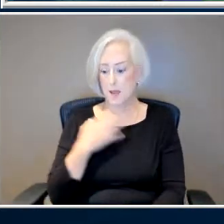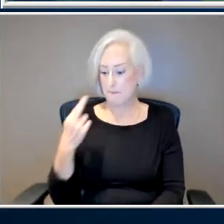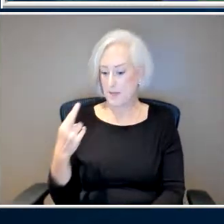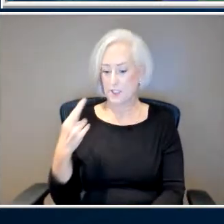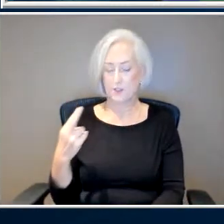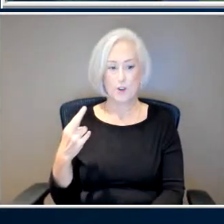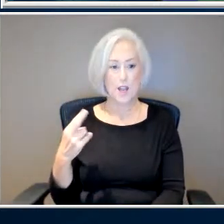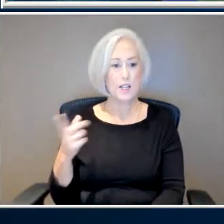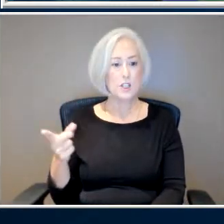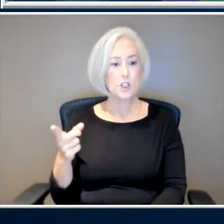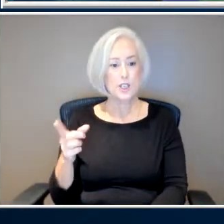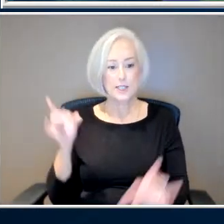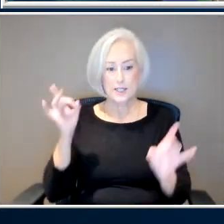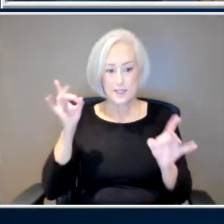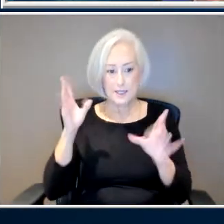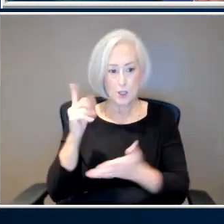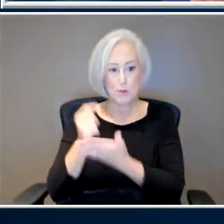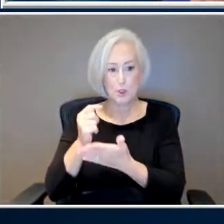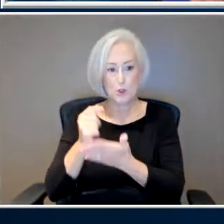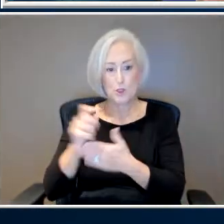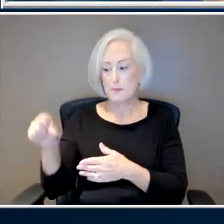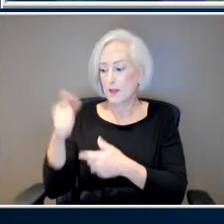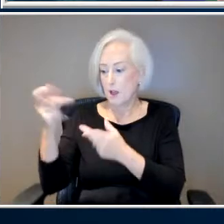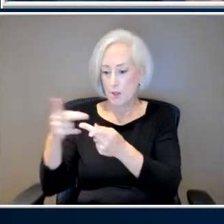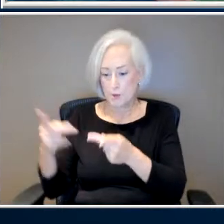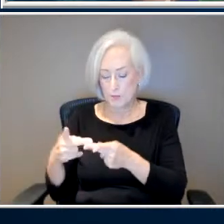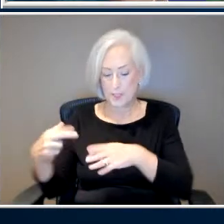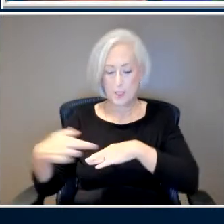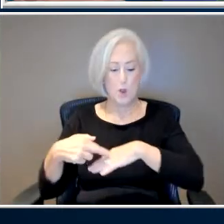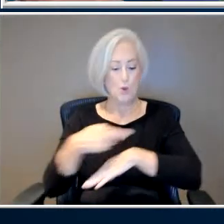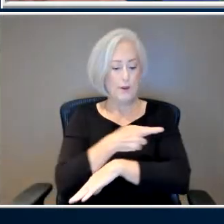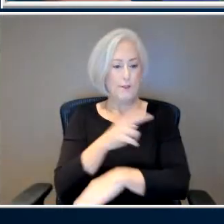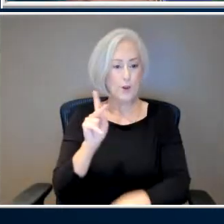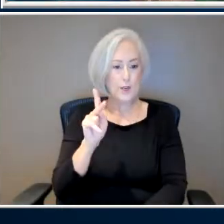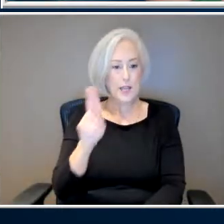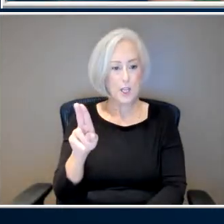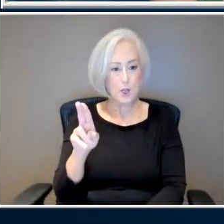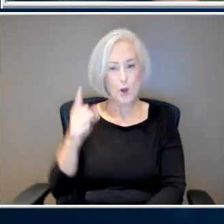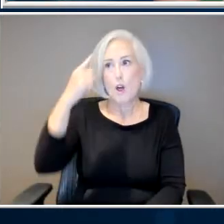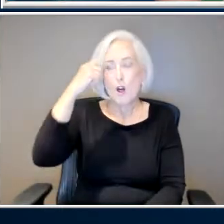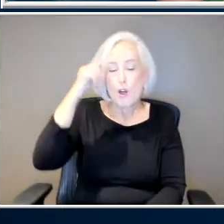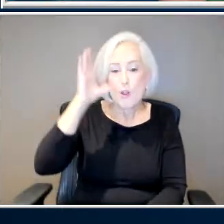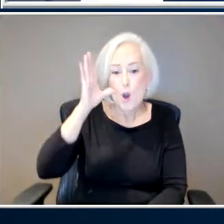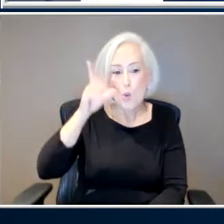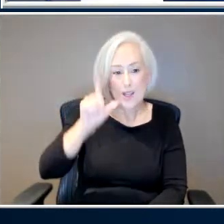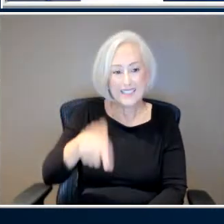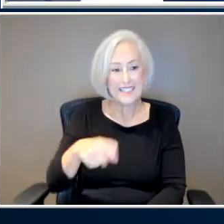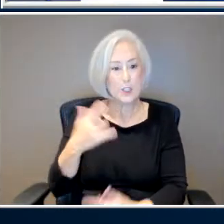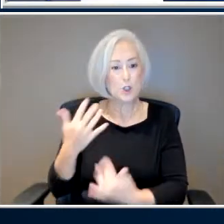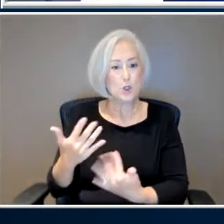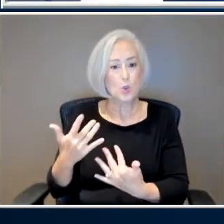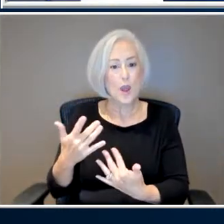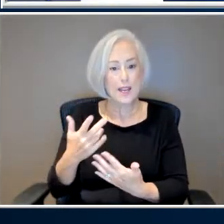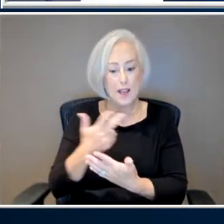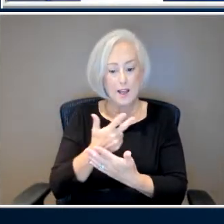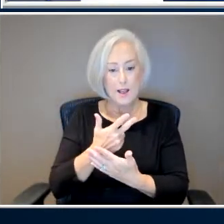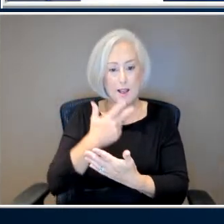horrible treatment somewhere else, referred her here. She thought she was going to have to wait. The other place said 3 months. I said,